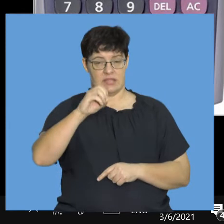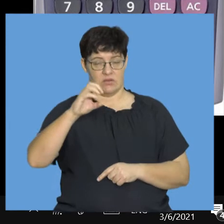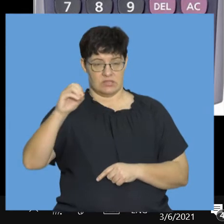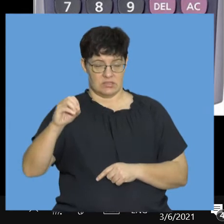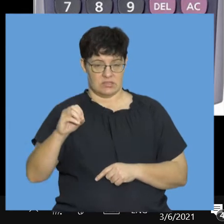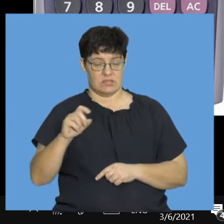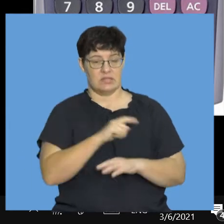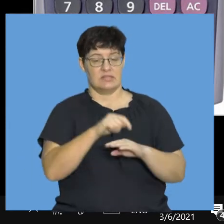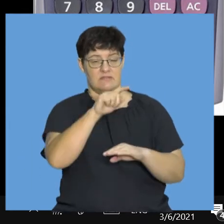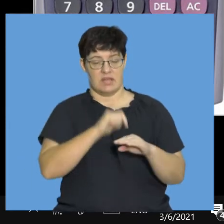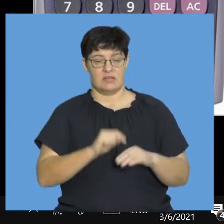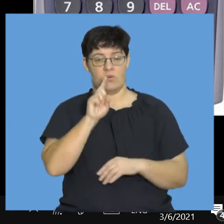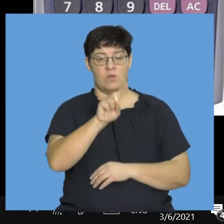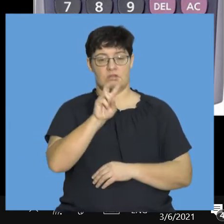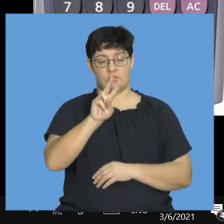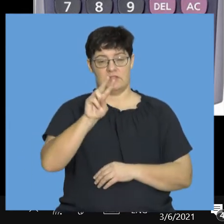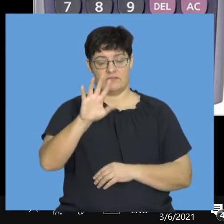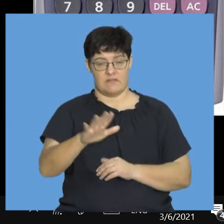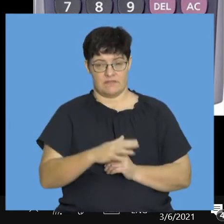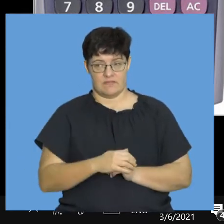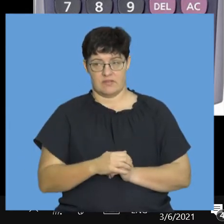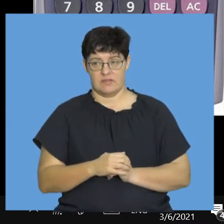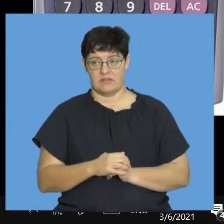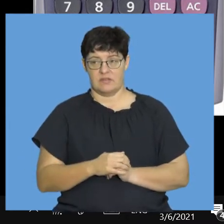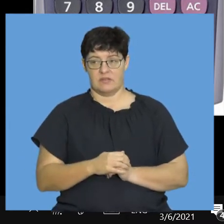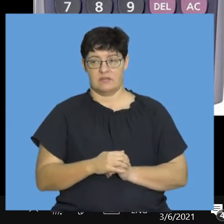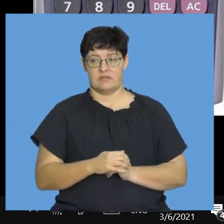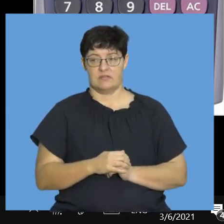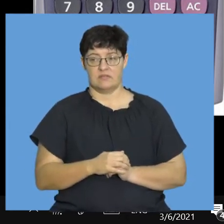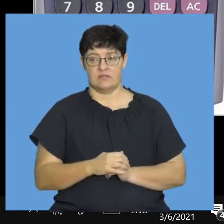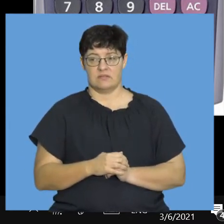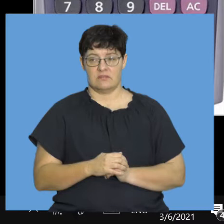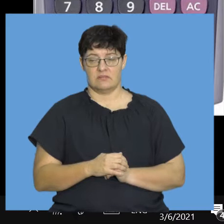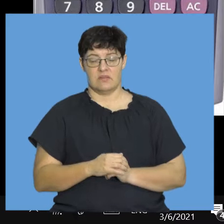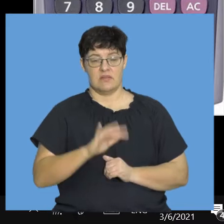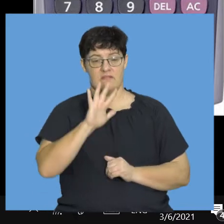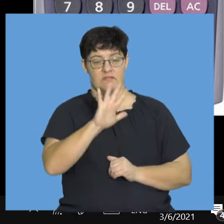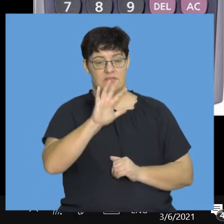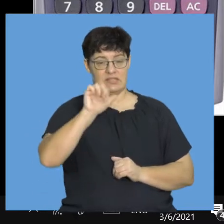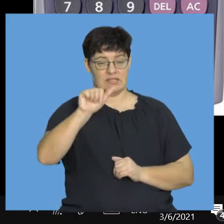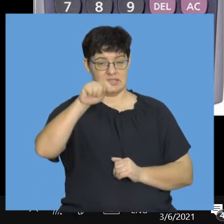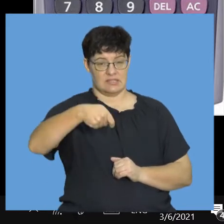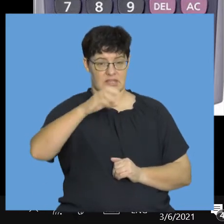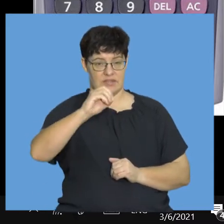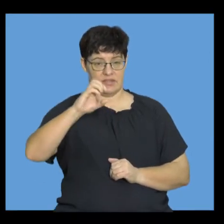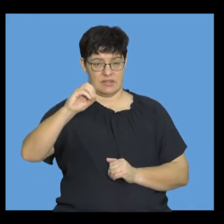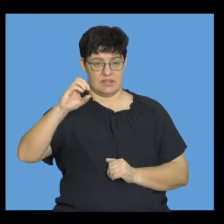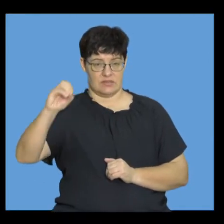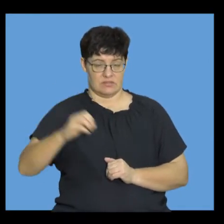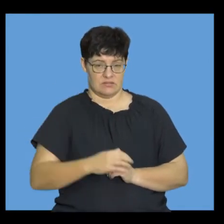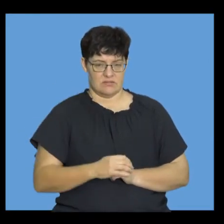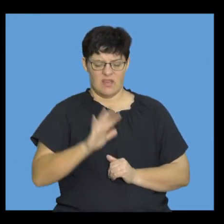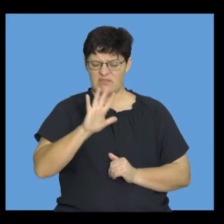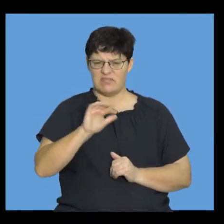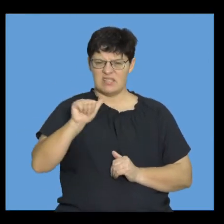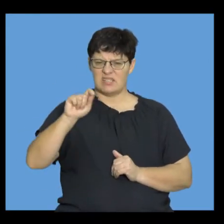divided by 125, and you're going to get an answer of 56,000. What is the